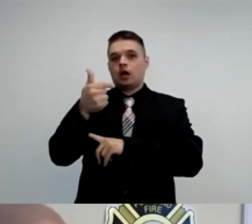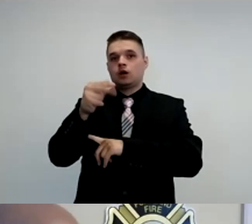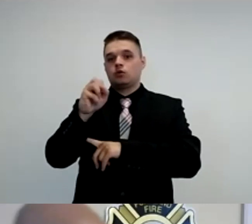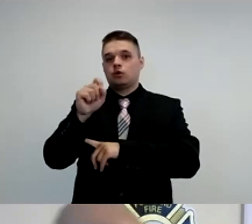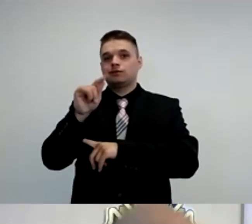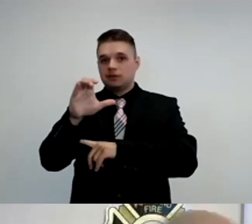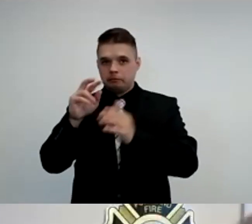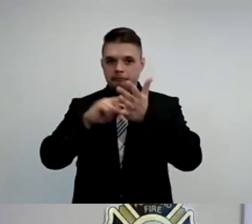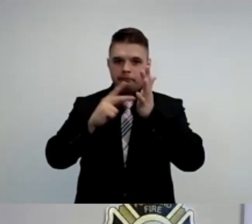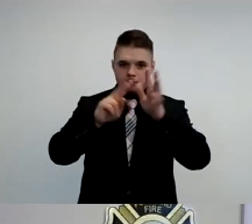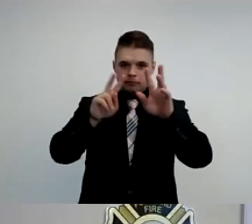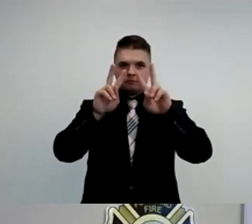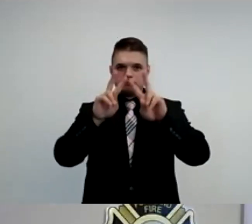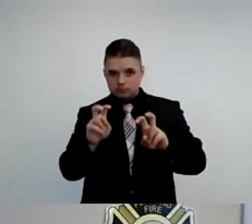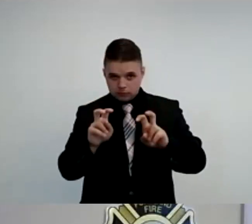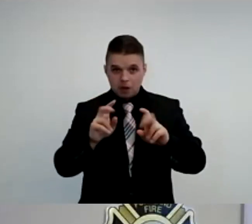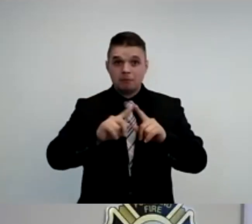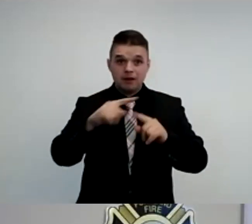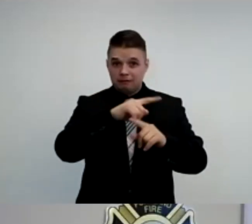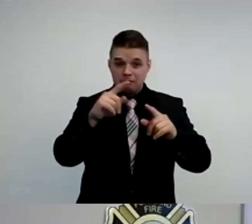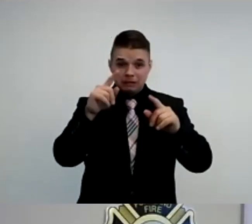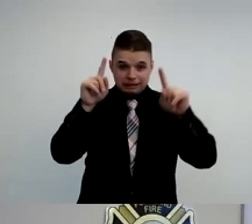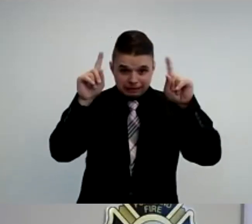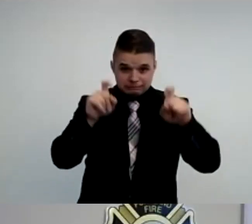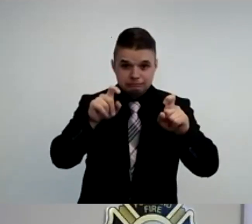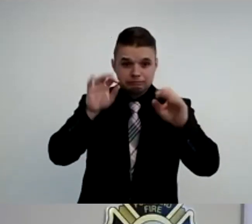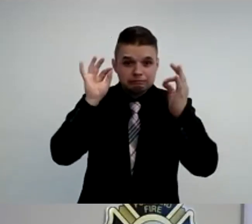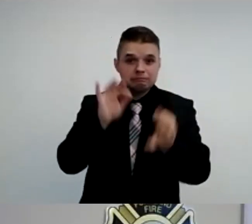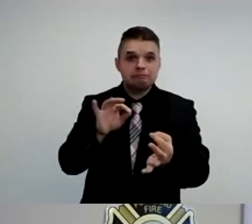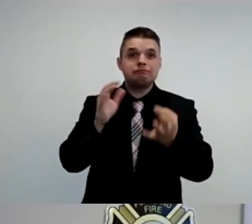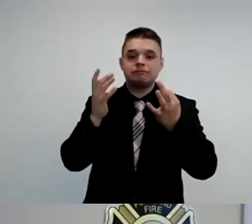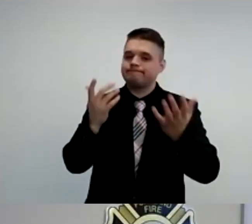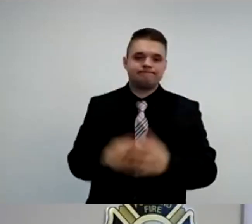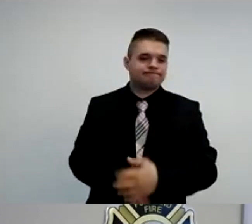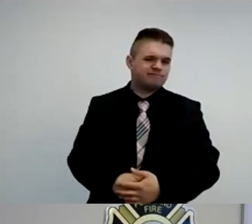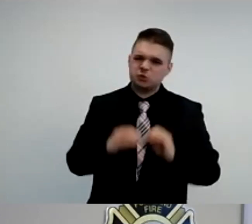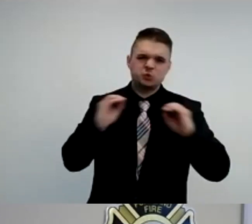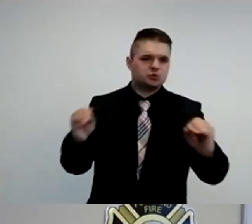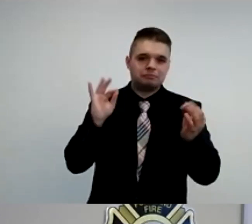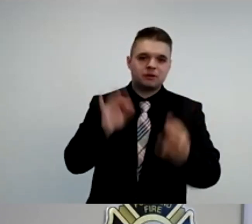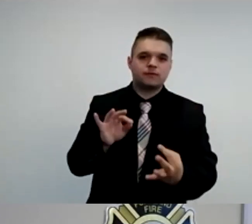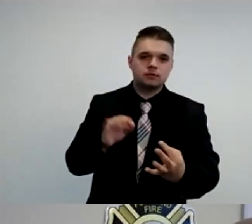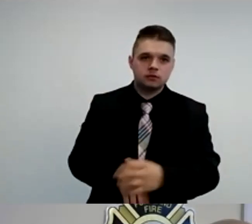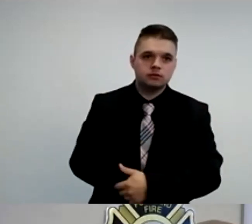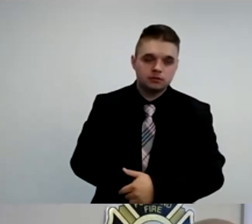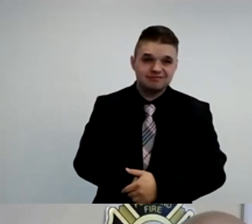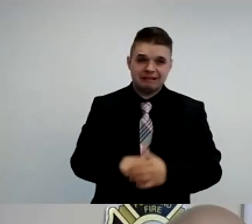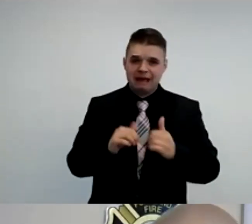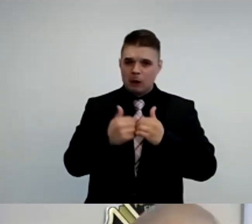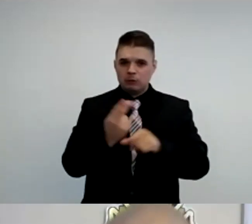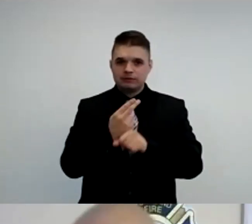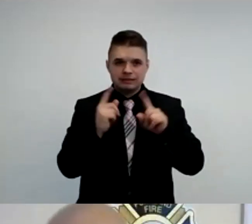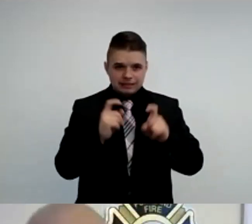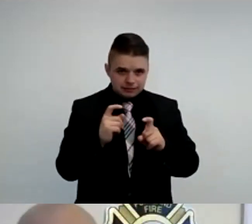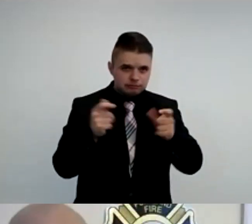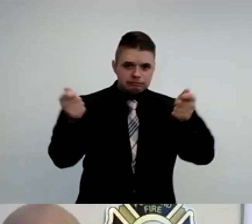and no test is perfect. So we're trying to figure out how best to use the test to help manage the outbreak. I